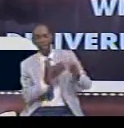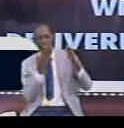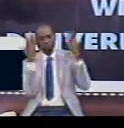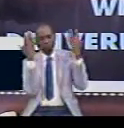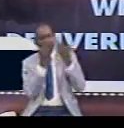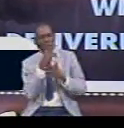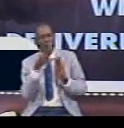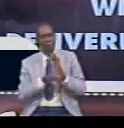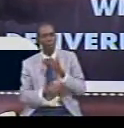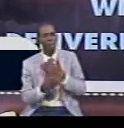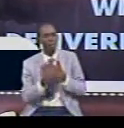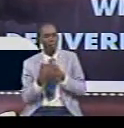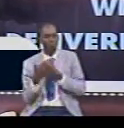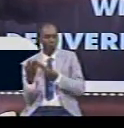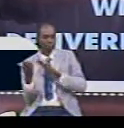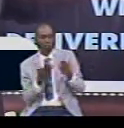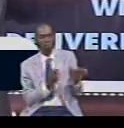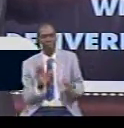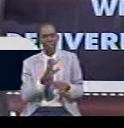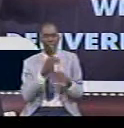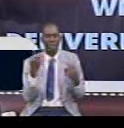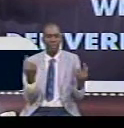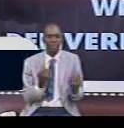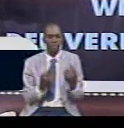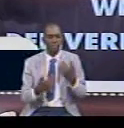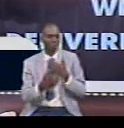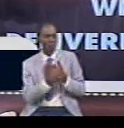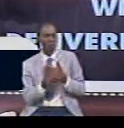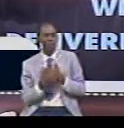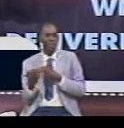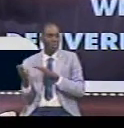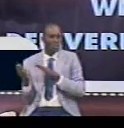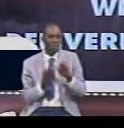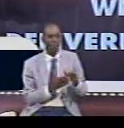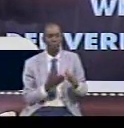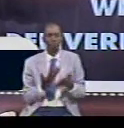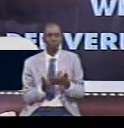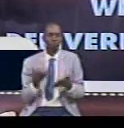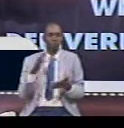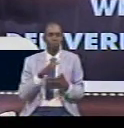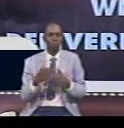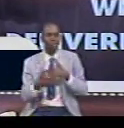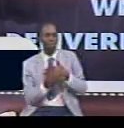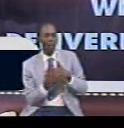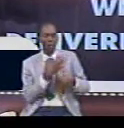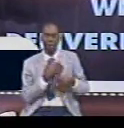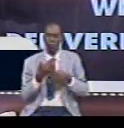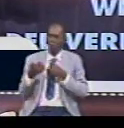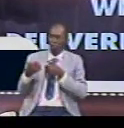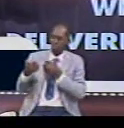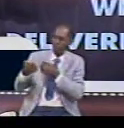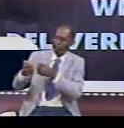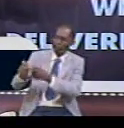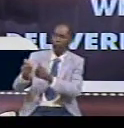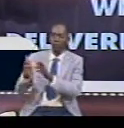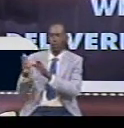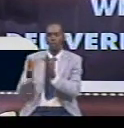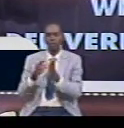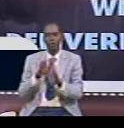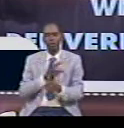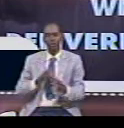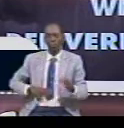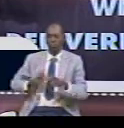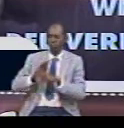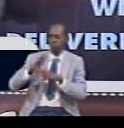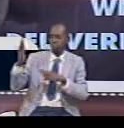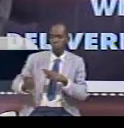left all their, even their trade, they left everything behind. And they followed Jesus Christ unreservedly. He said, they are my